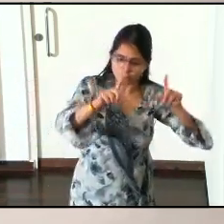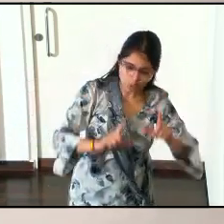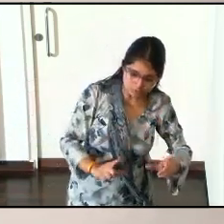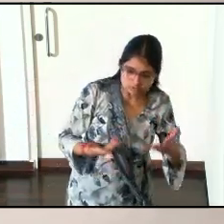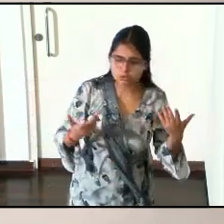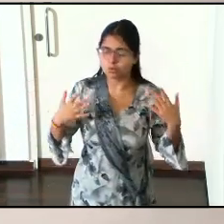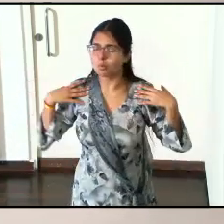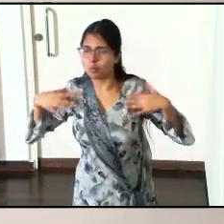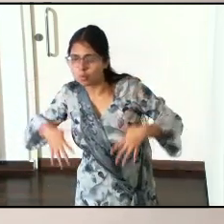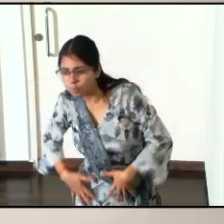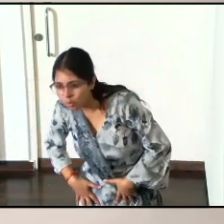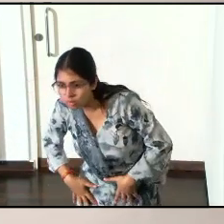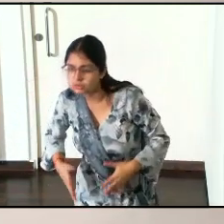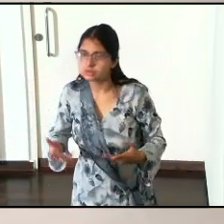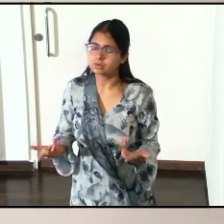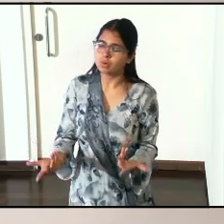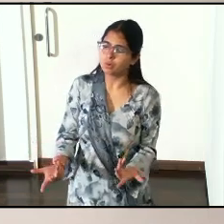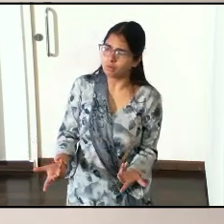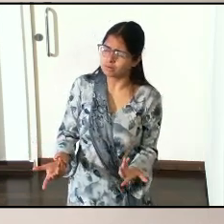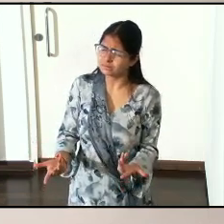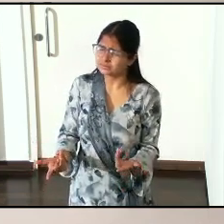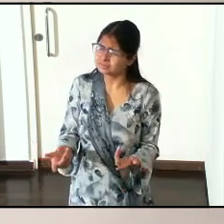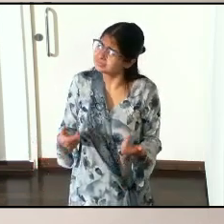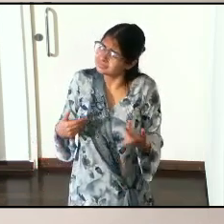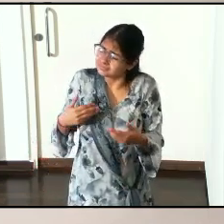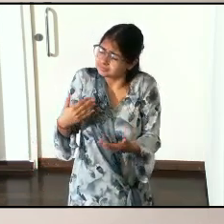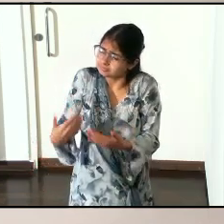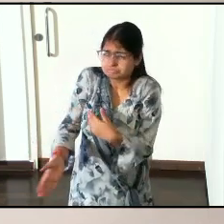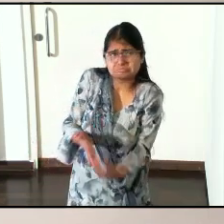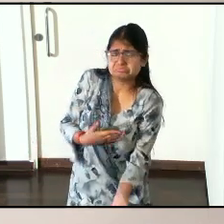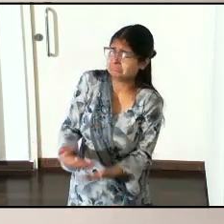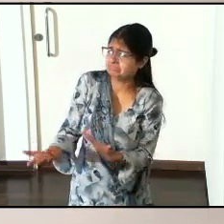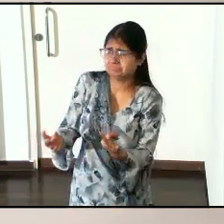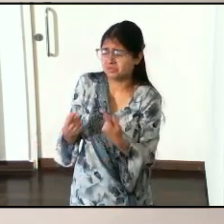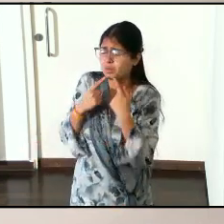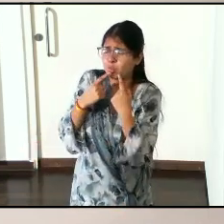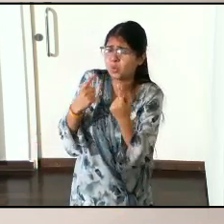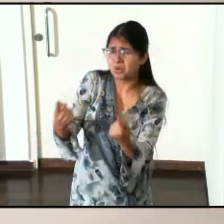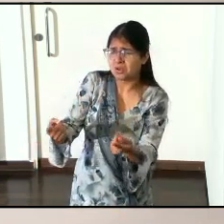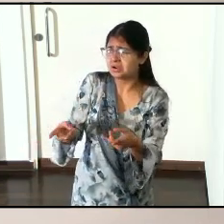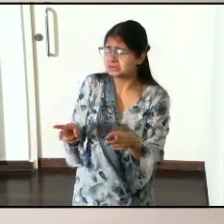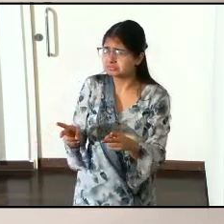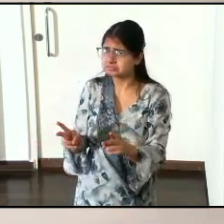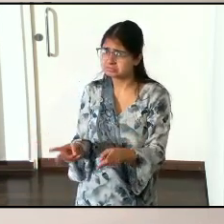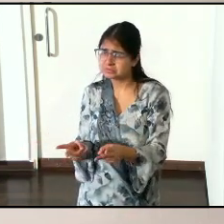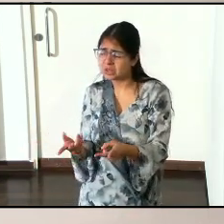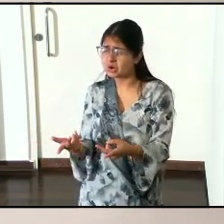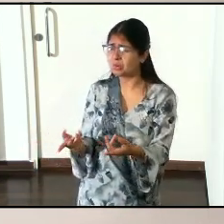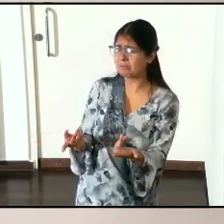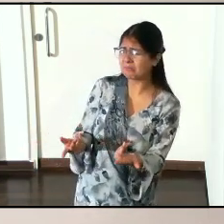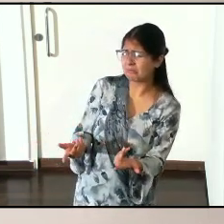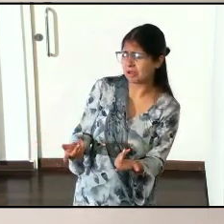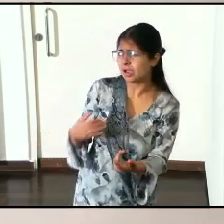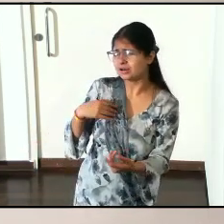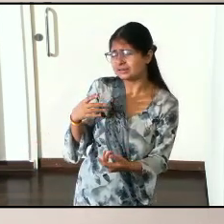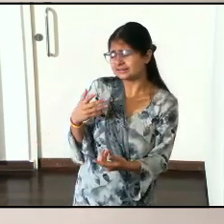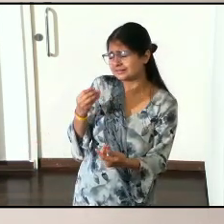body. They have said very predictable kinds of things about,